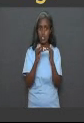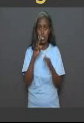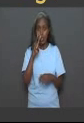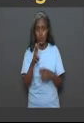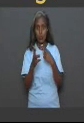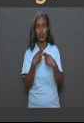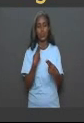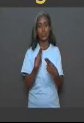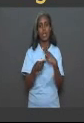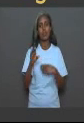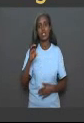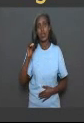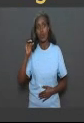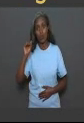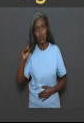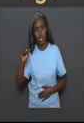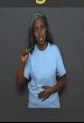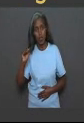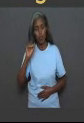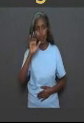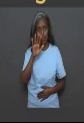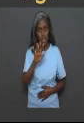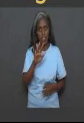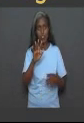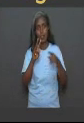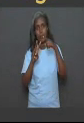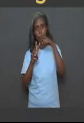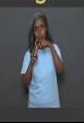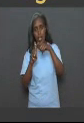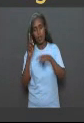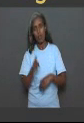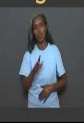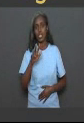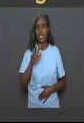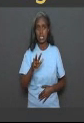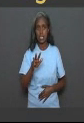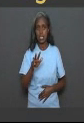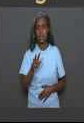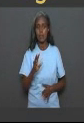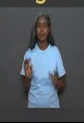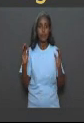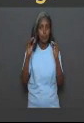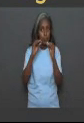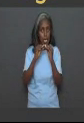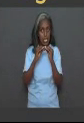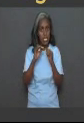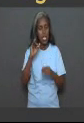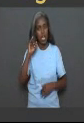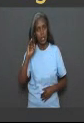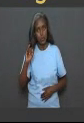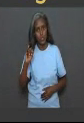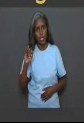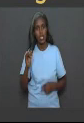equals 2 times cosine 5 pi over 3